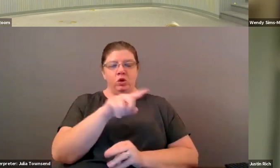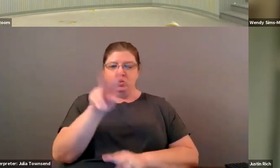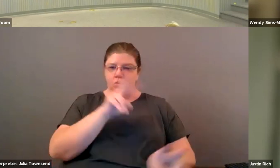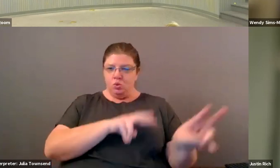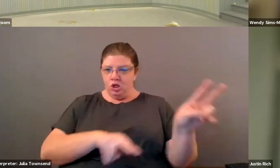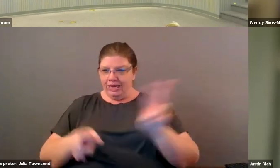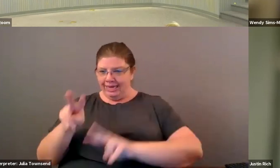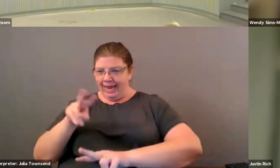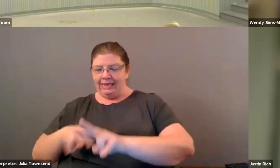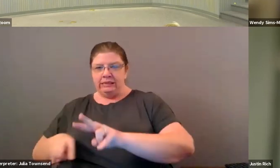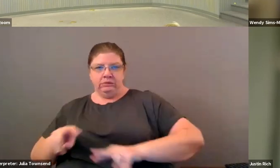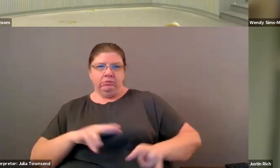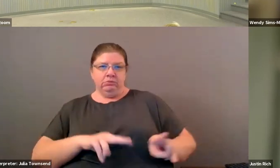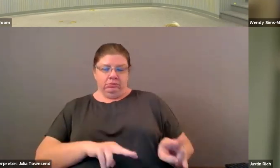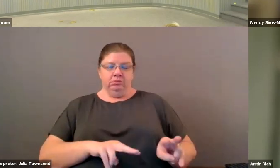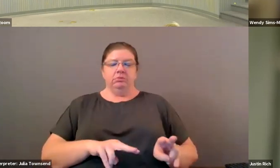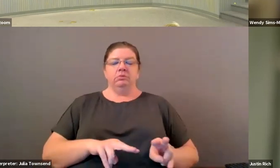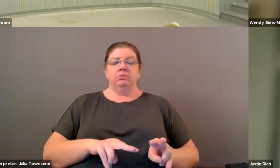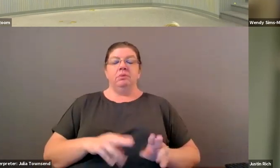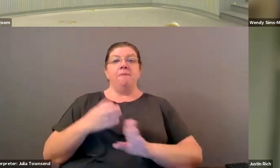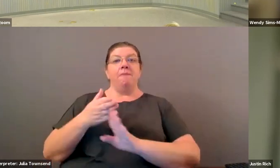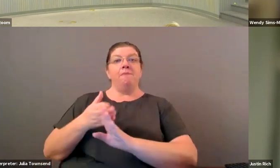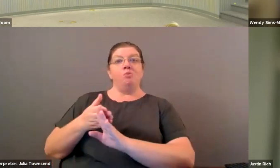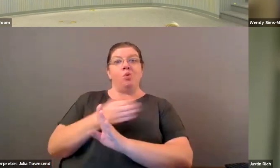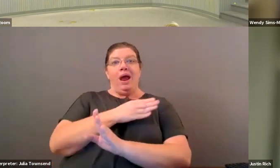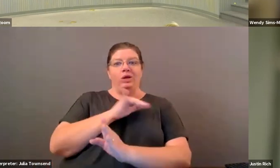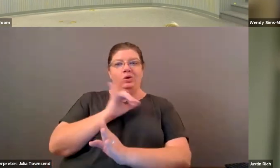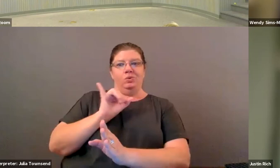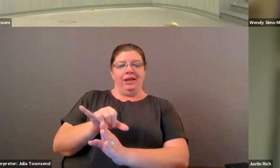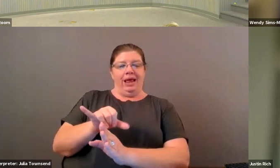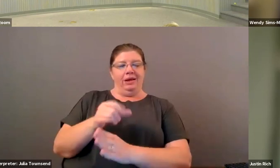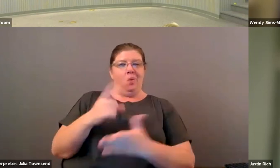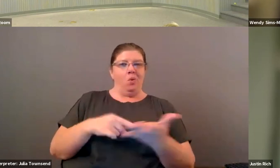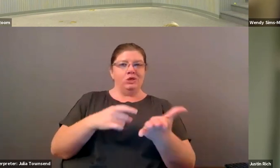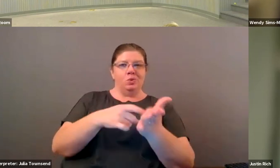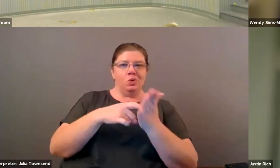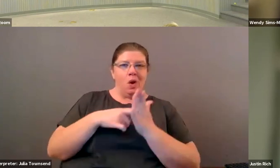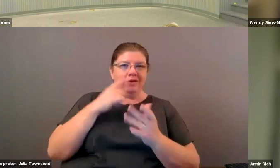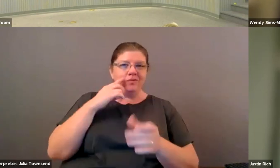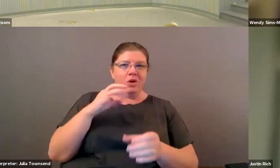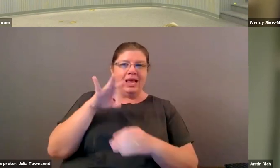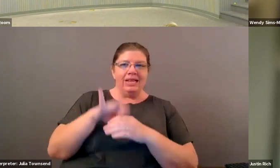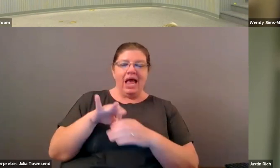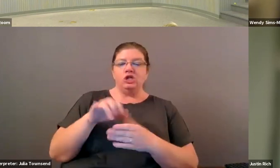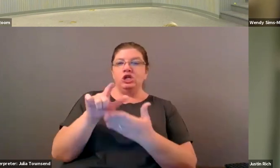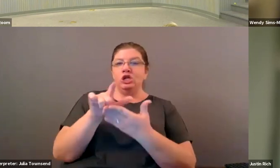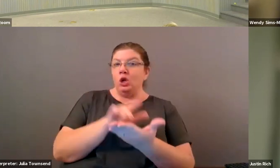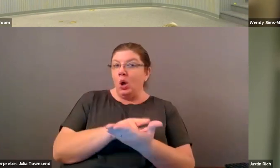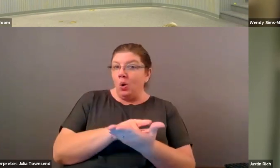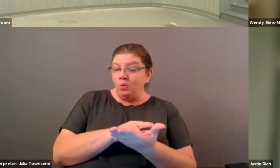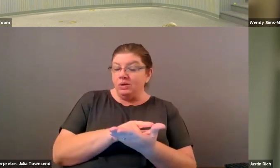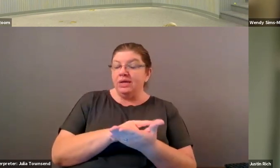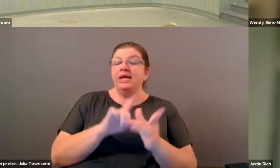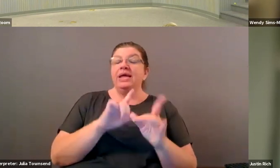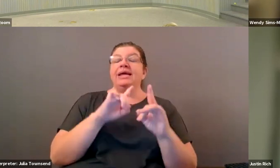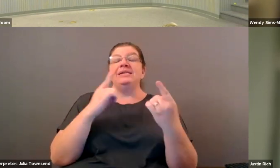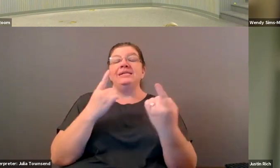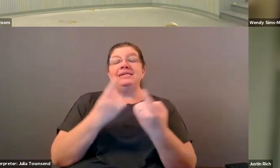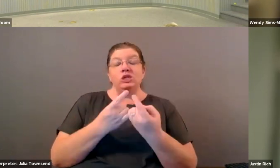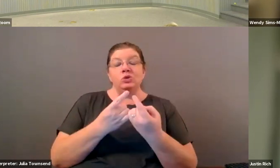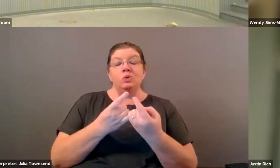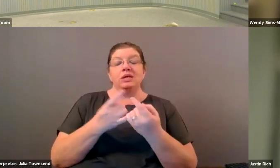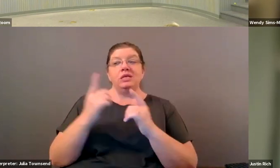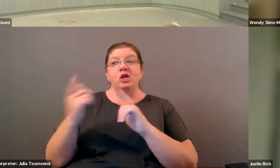review. But prior to that, and what's required in the election code is that districts that are moving